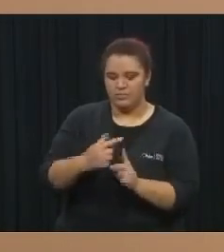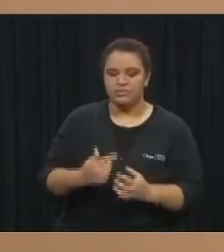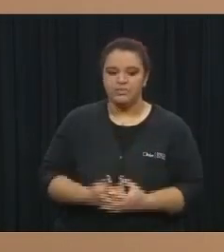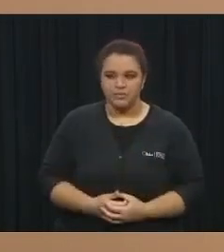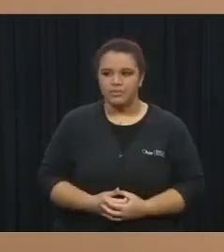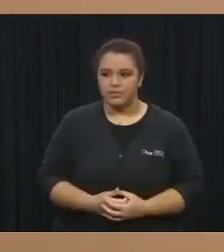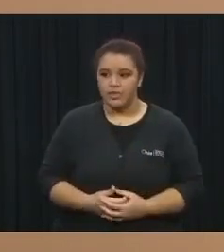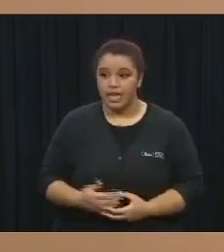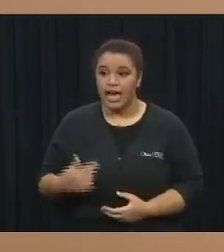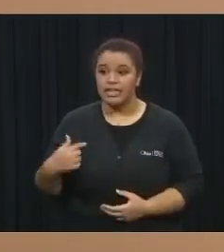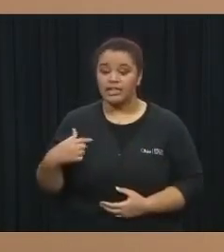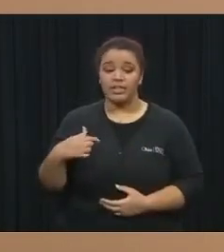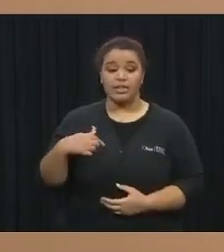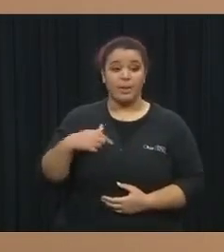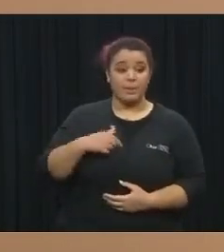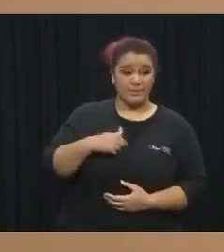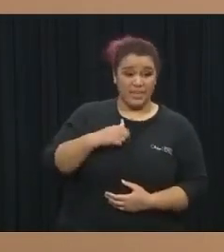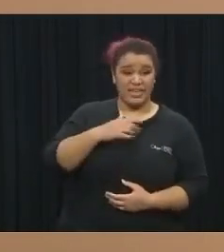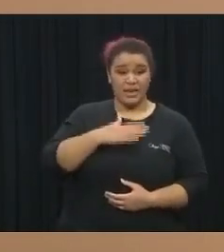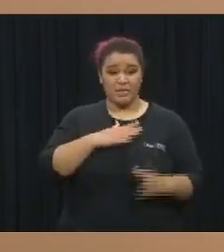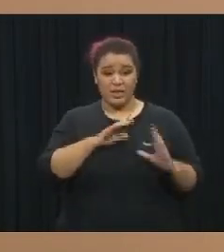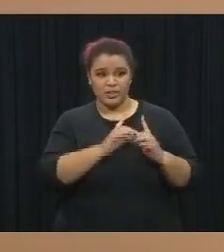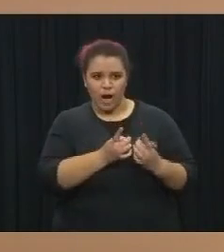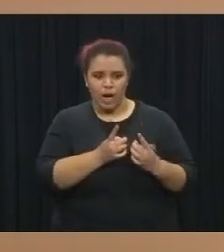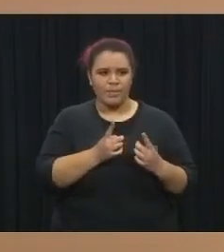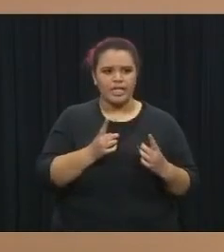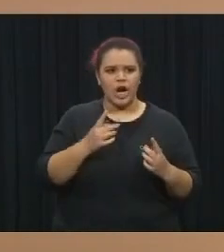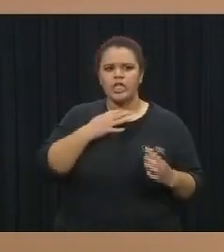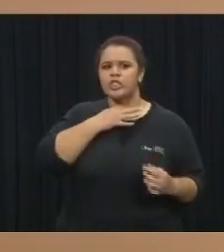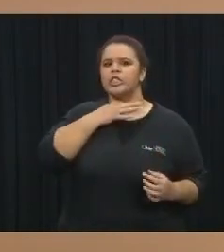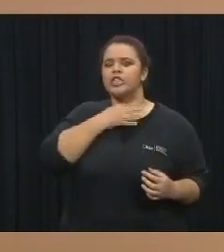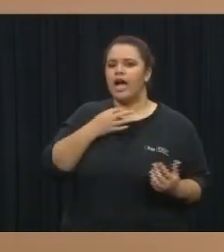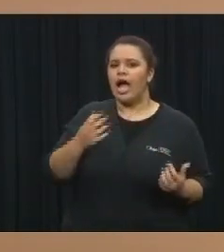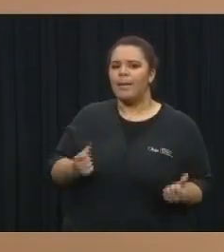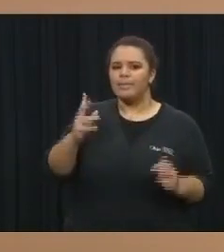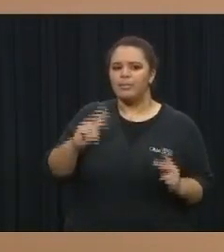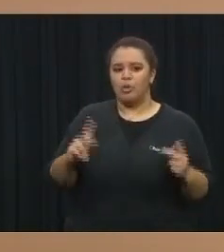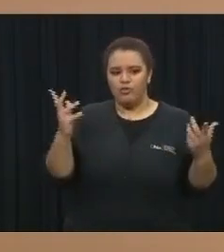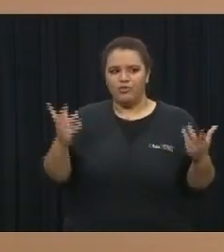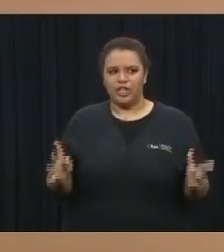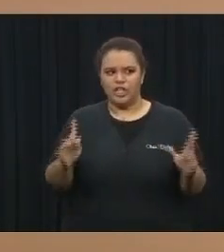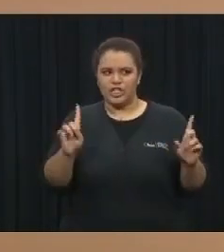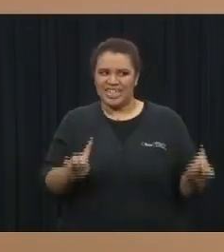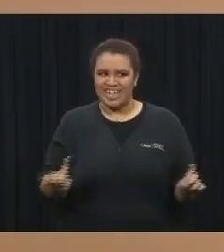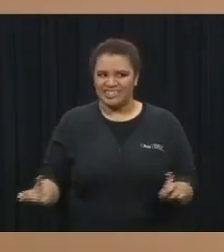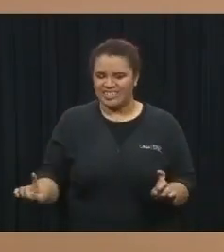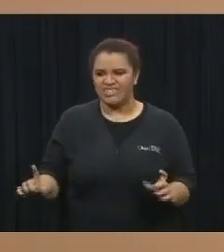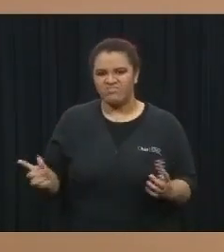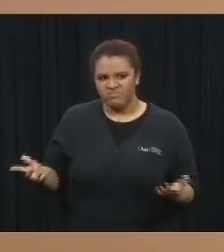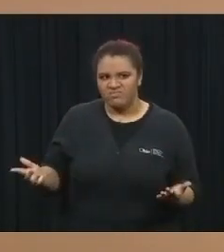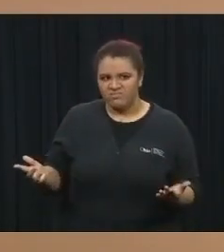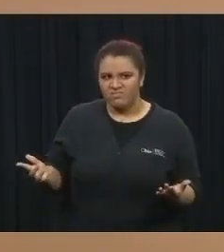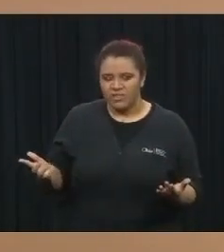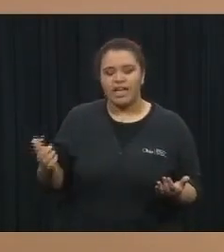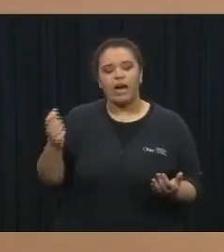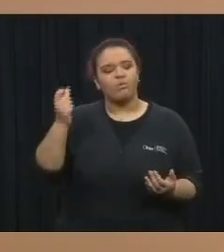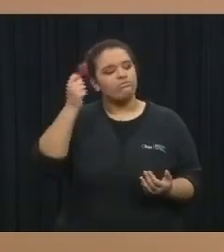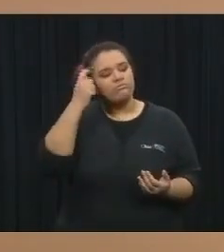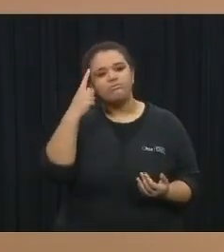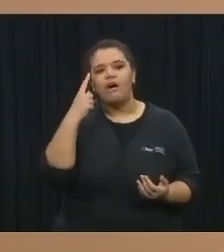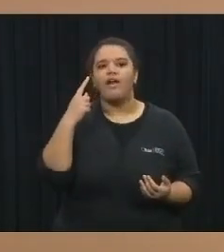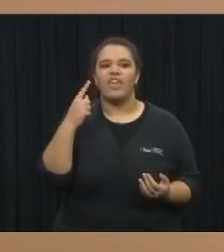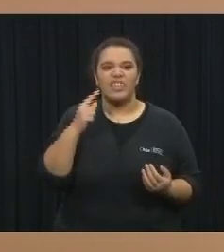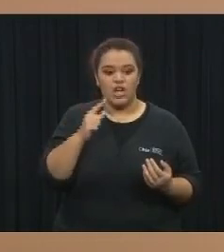to know how many actually have been tested in Ohio. We know that we're down to a few. I mean, we have whole communities that are holding on to 2